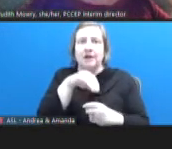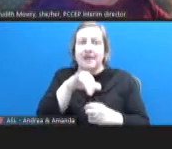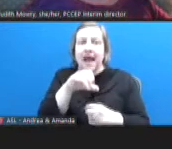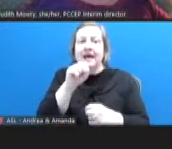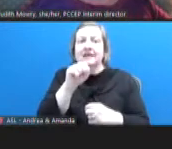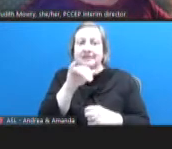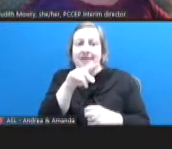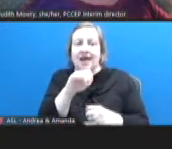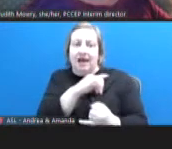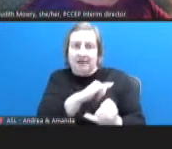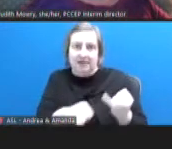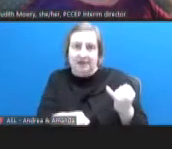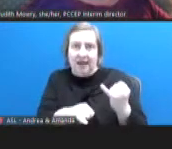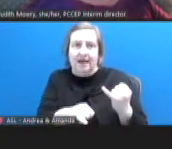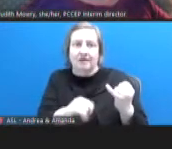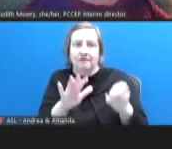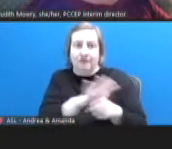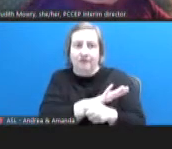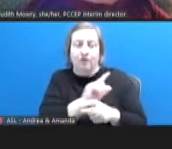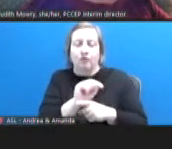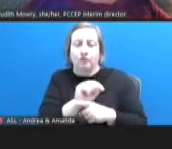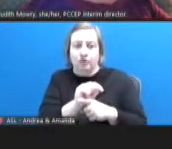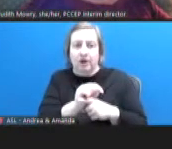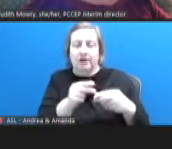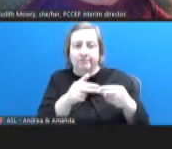the very end of this full training deck.